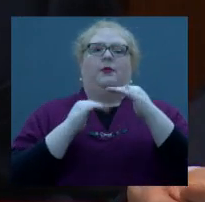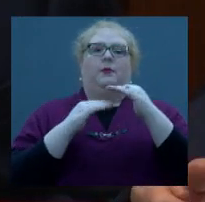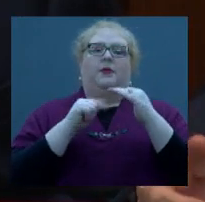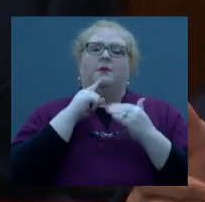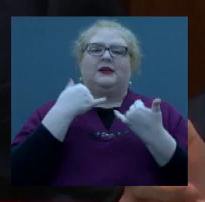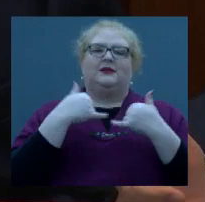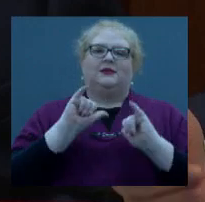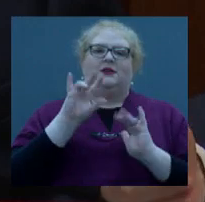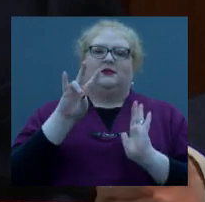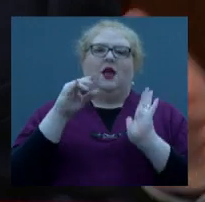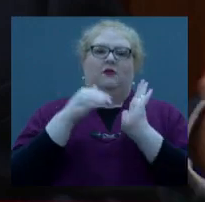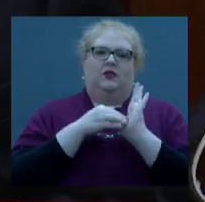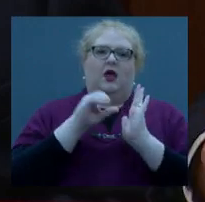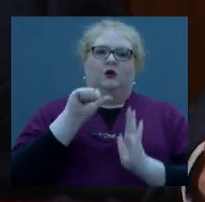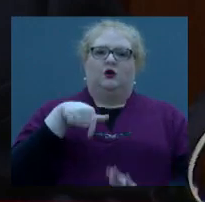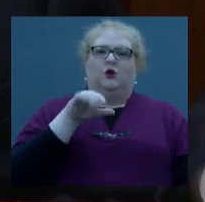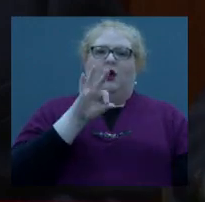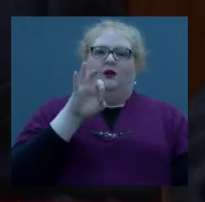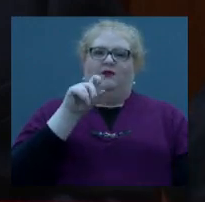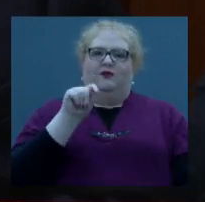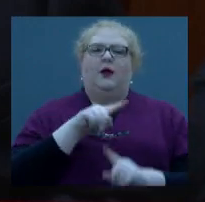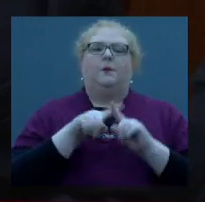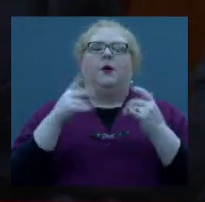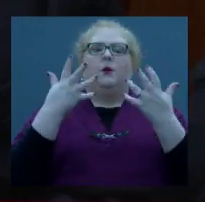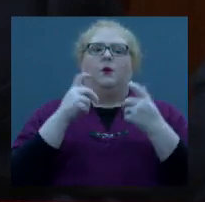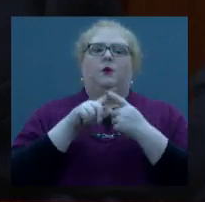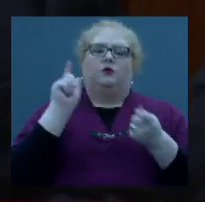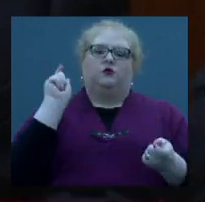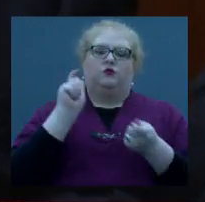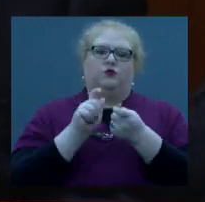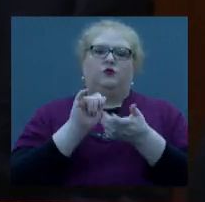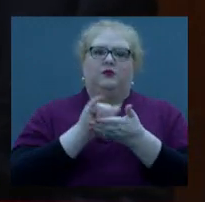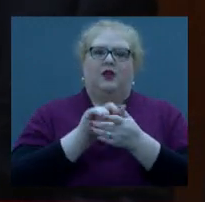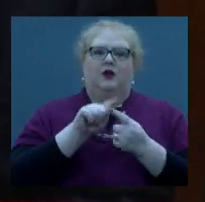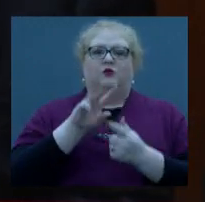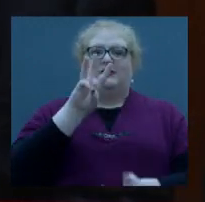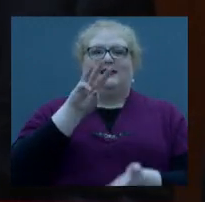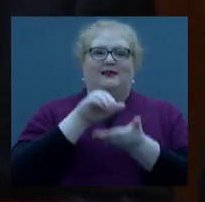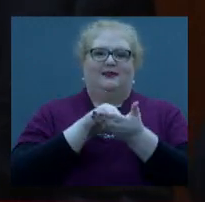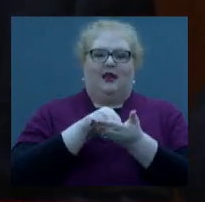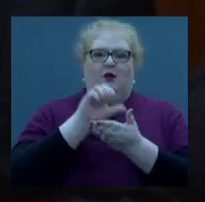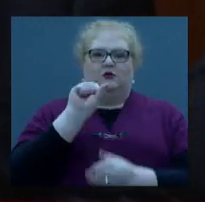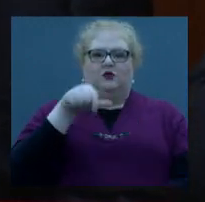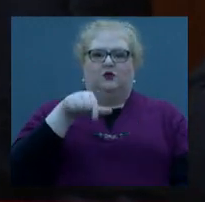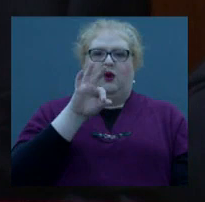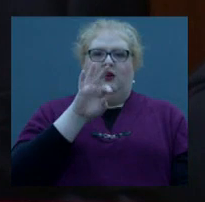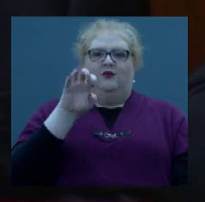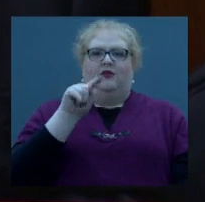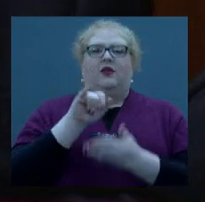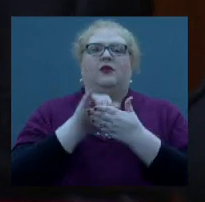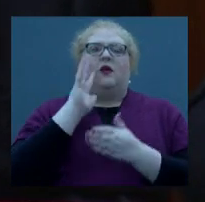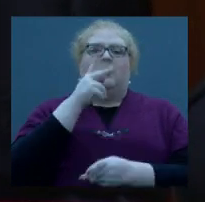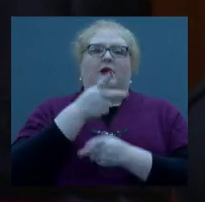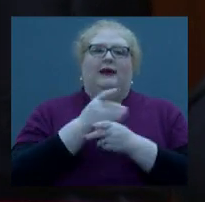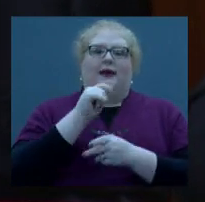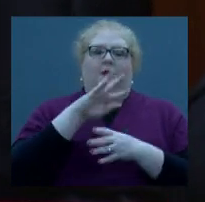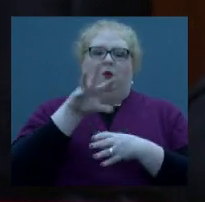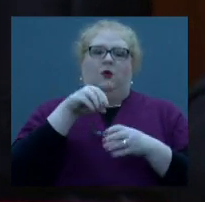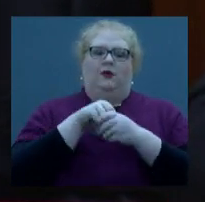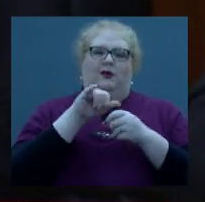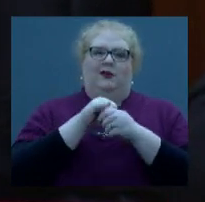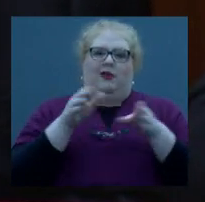feet of the lot, so we're looking to reduce that down to 6,000 square feet, which would keep it in line with that minimum width that we're looking